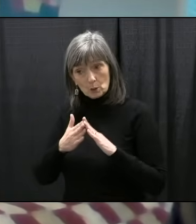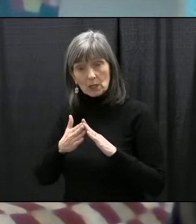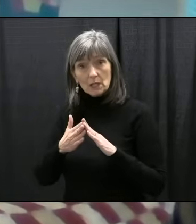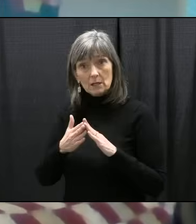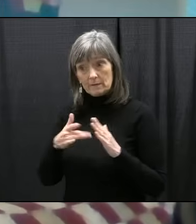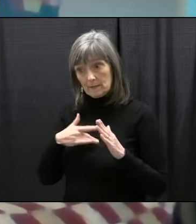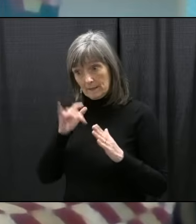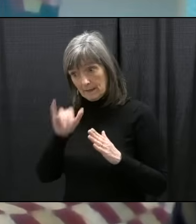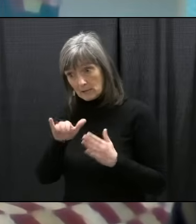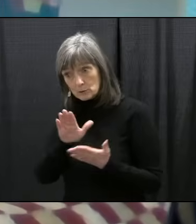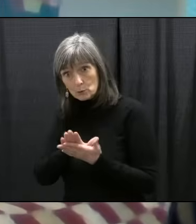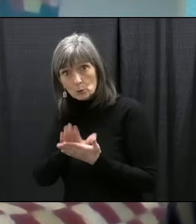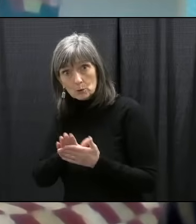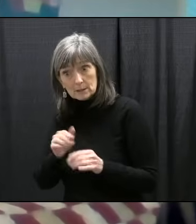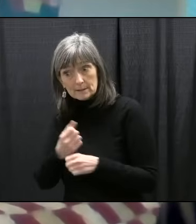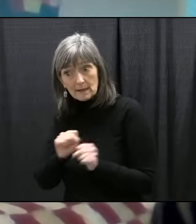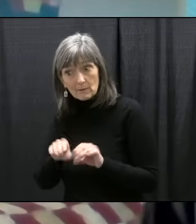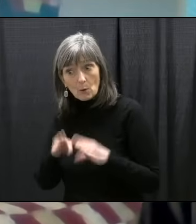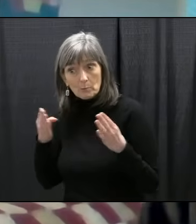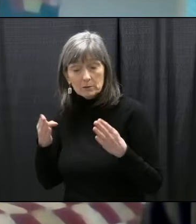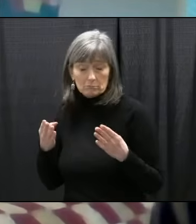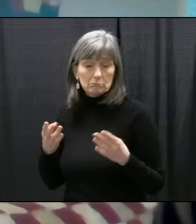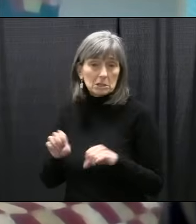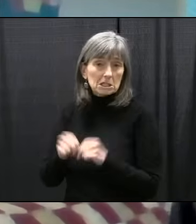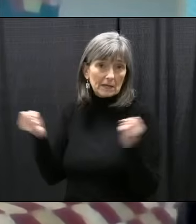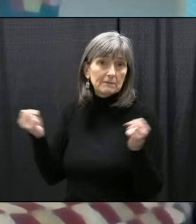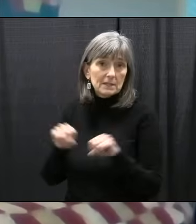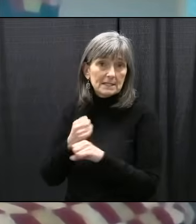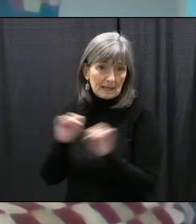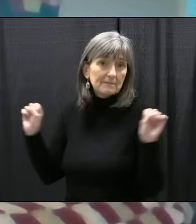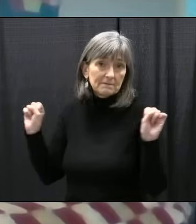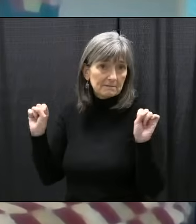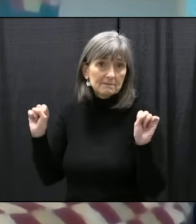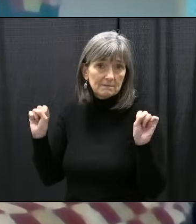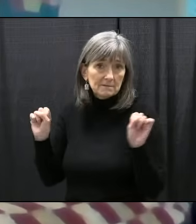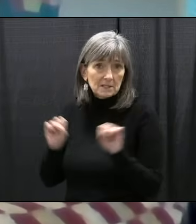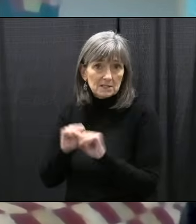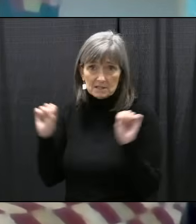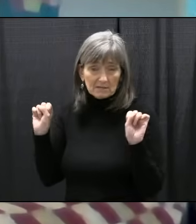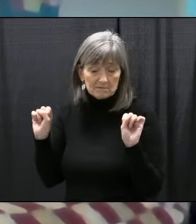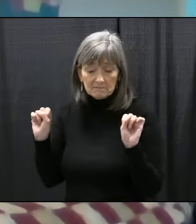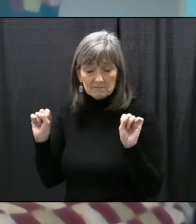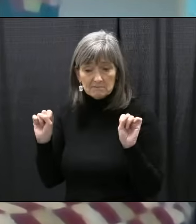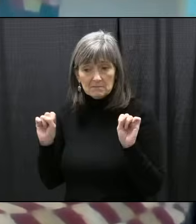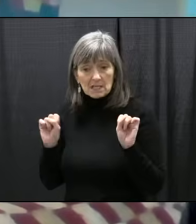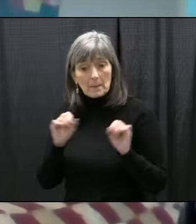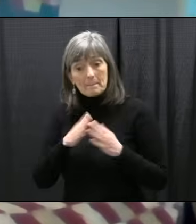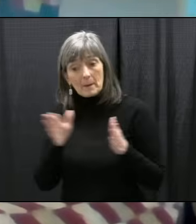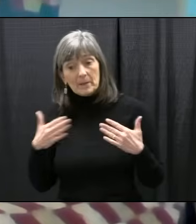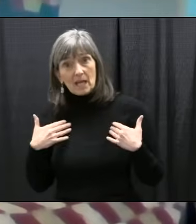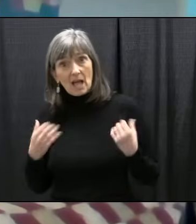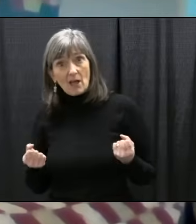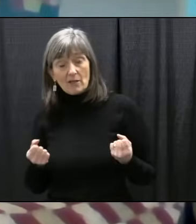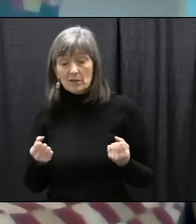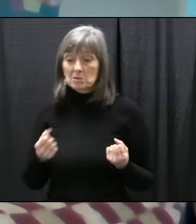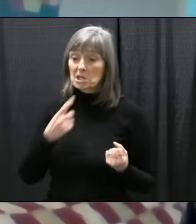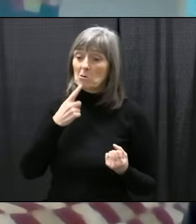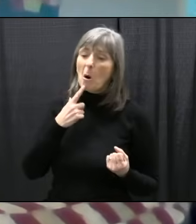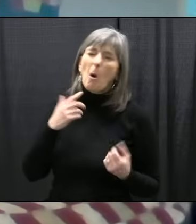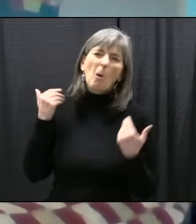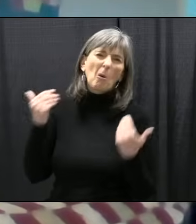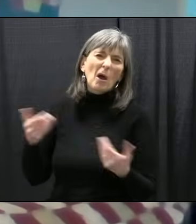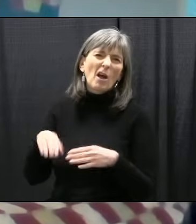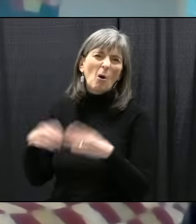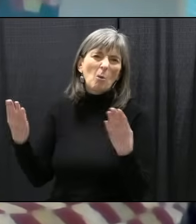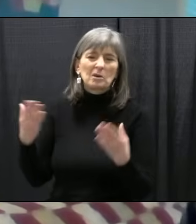school open, then it's safe to be open. Public health is not going to recommend keeping a school open or a classroom open if it's not,